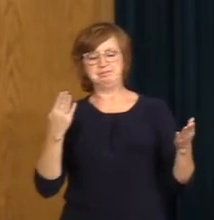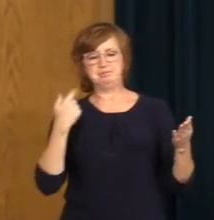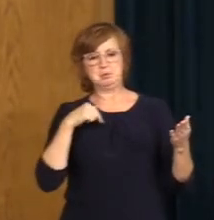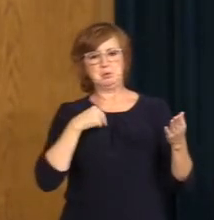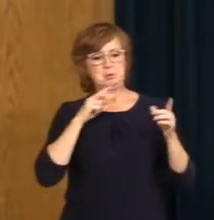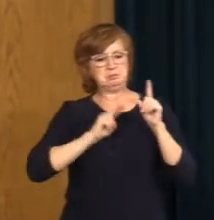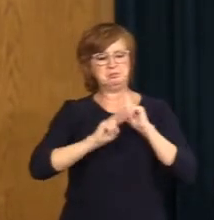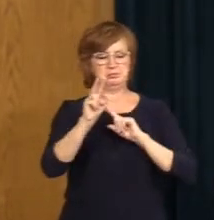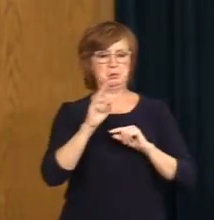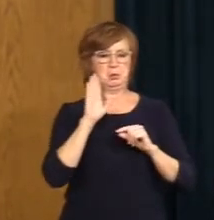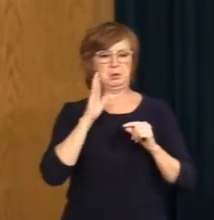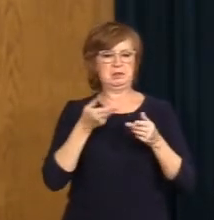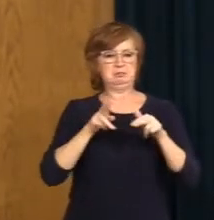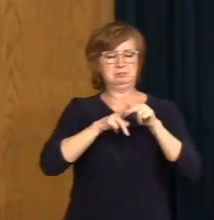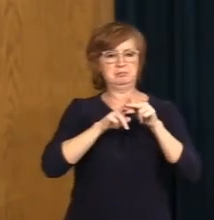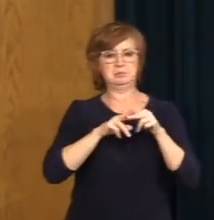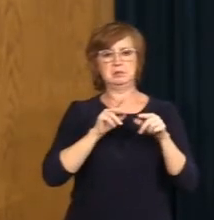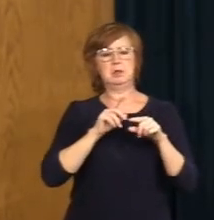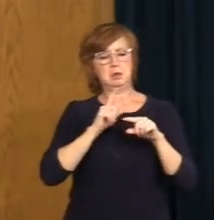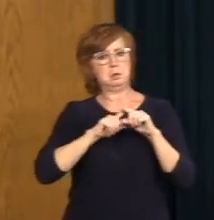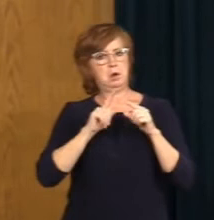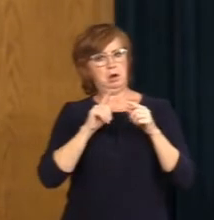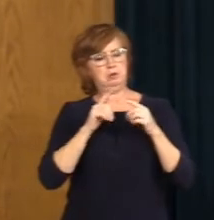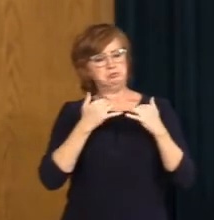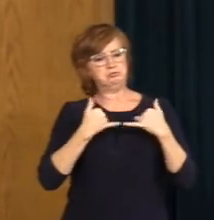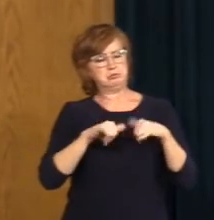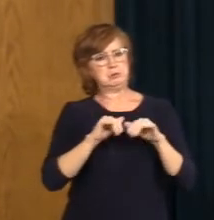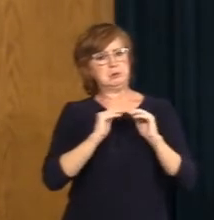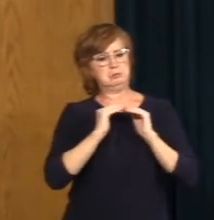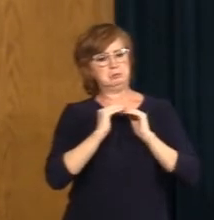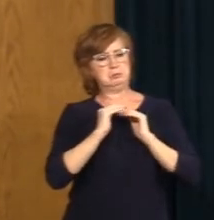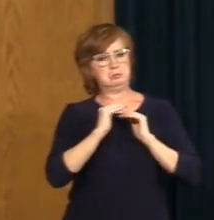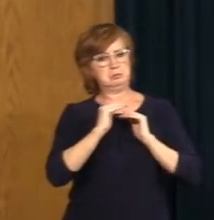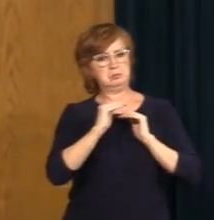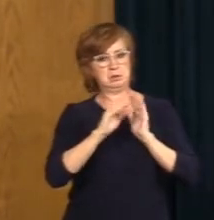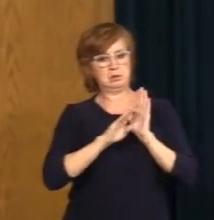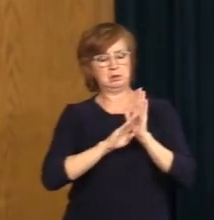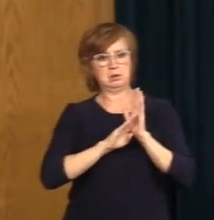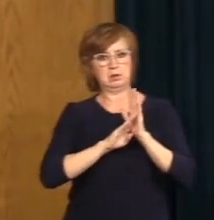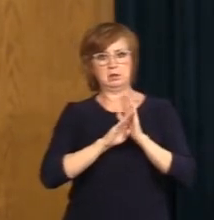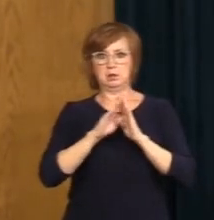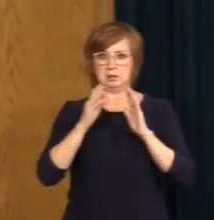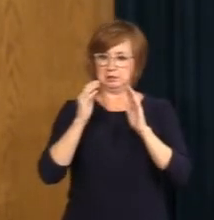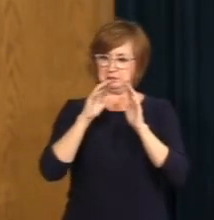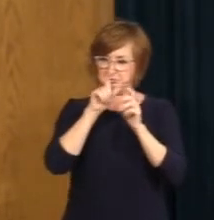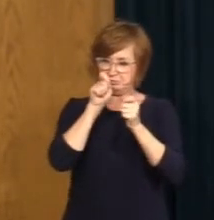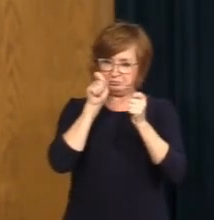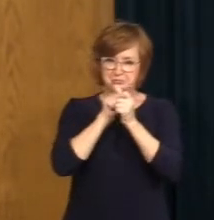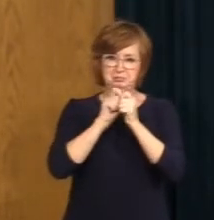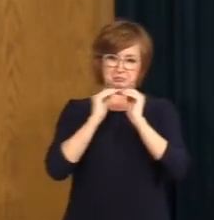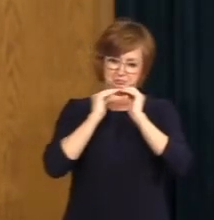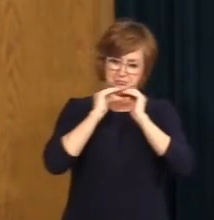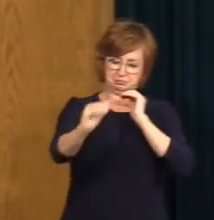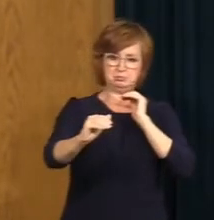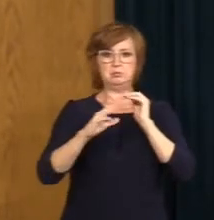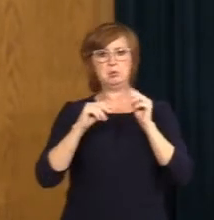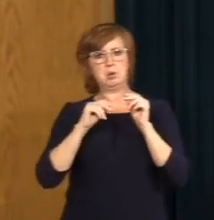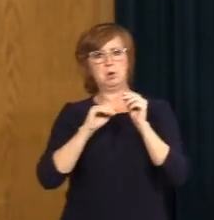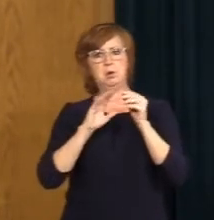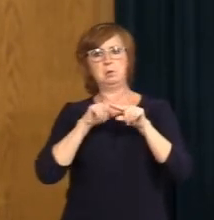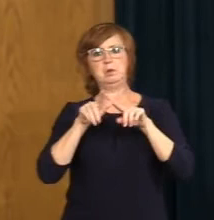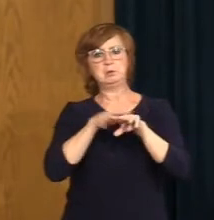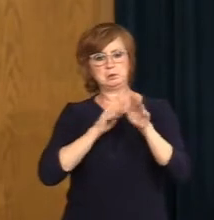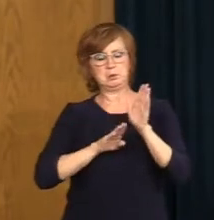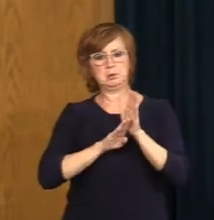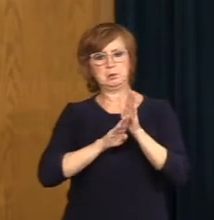we have been doing to keep this curve as flat as possible. It may not be as flat as it was towards the end of summer, but even